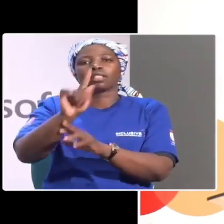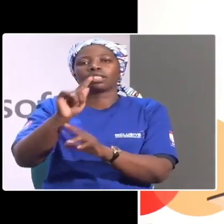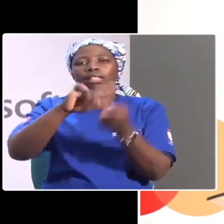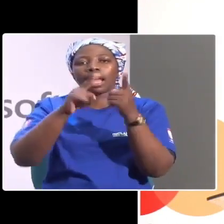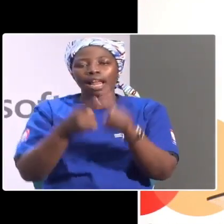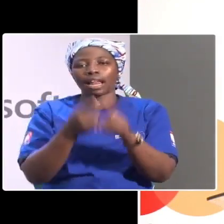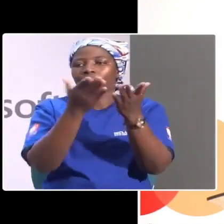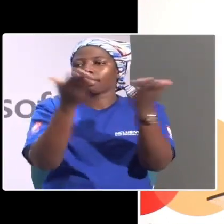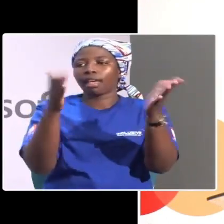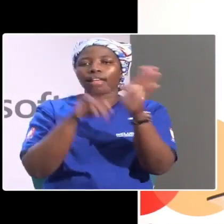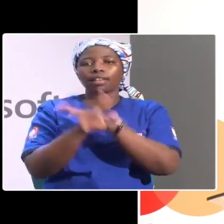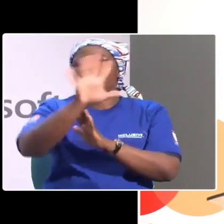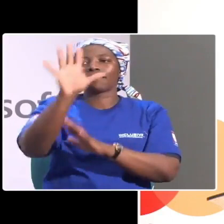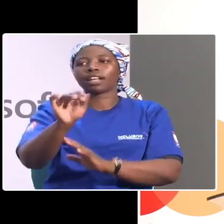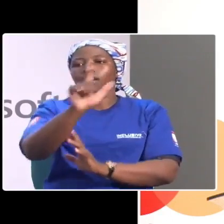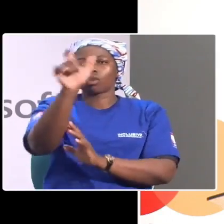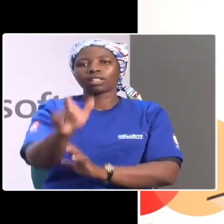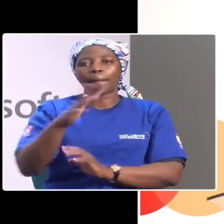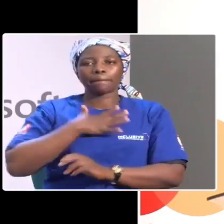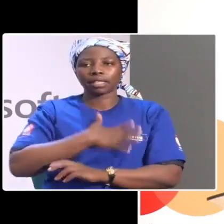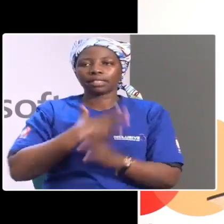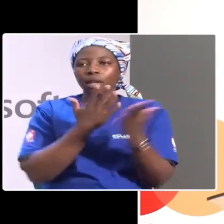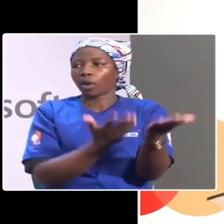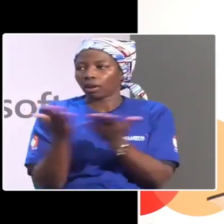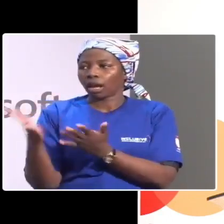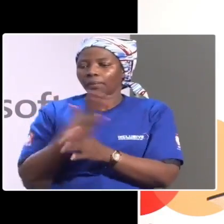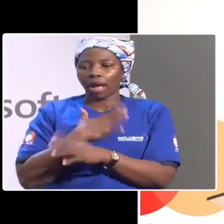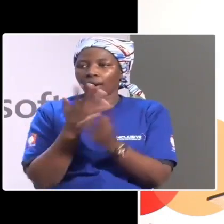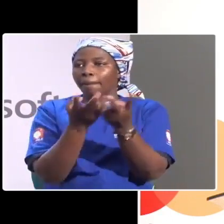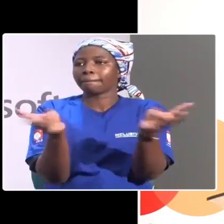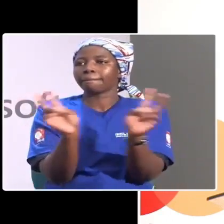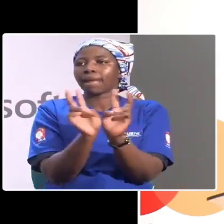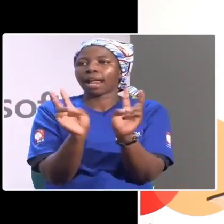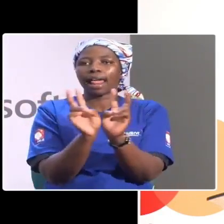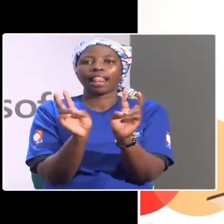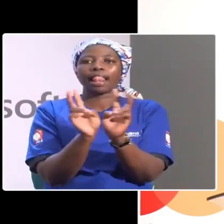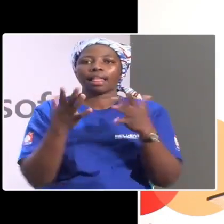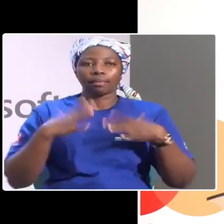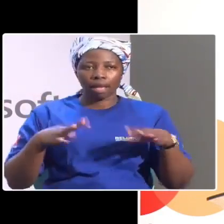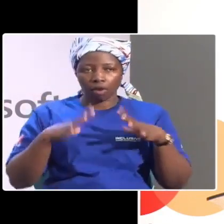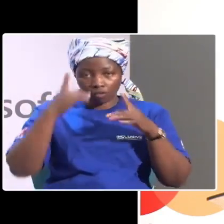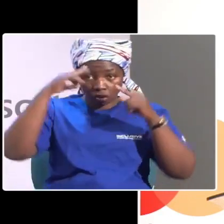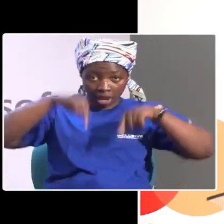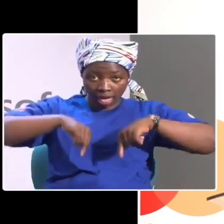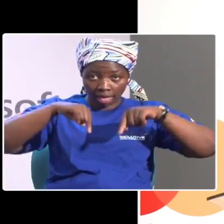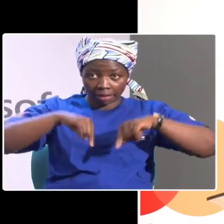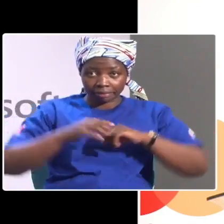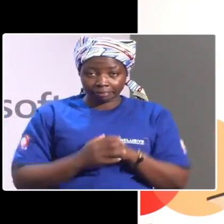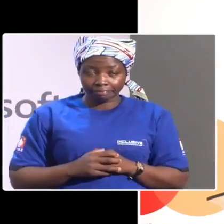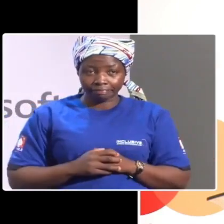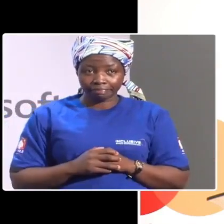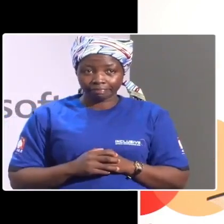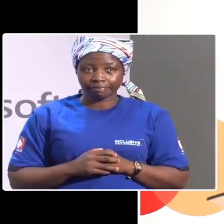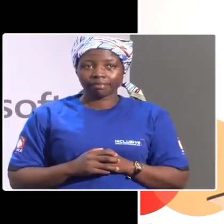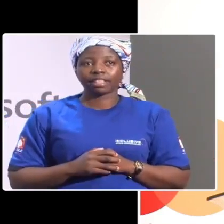African continent. Please welcome our esteemed panelists for today. And